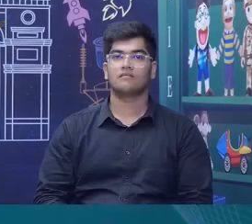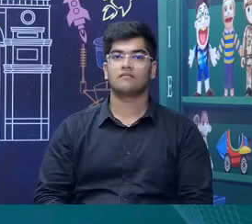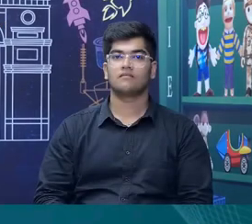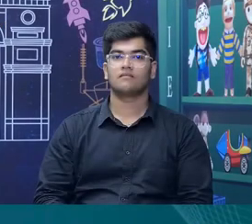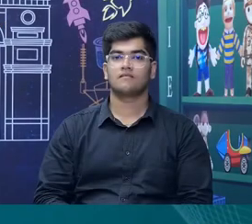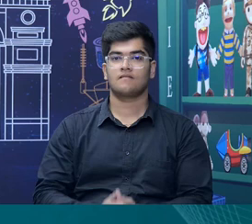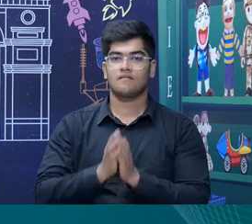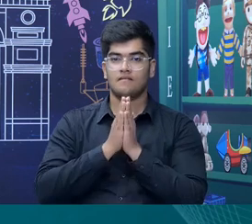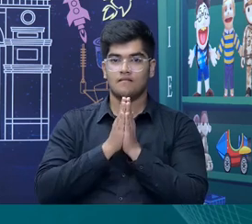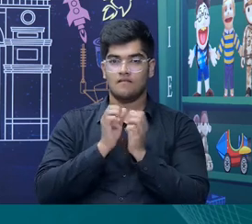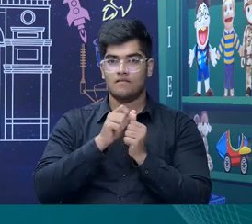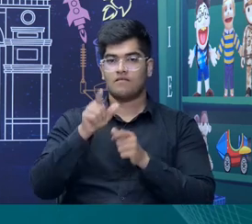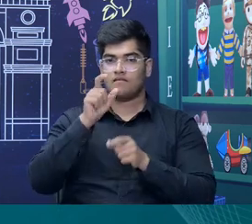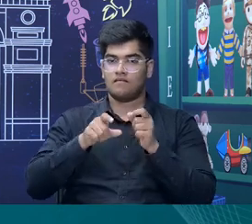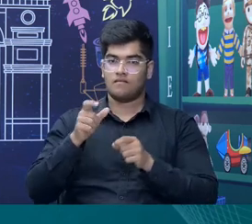foreign